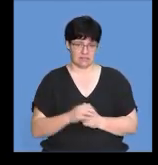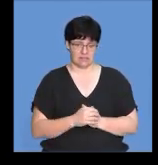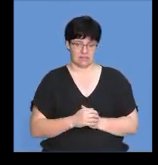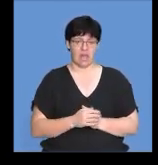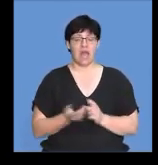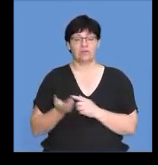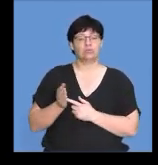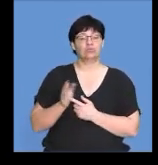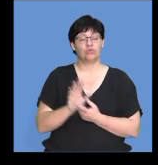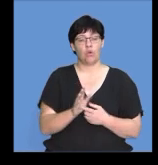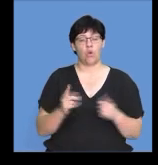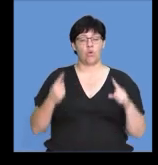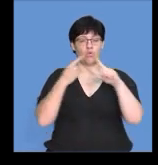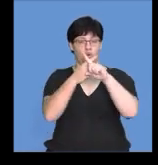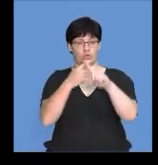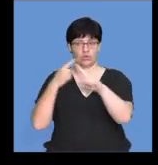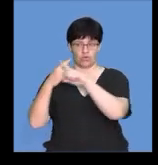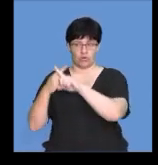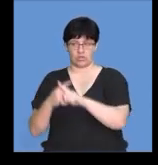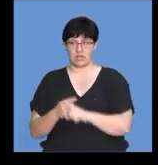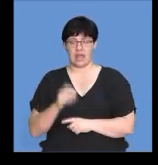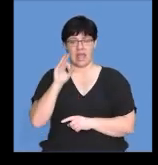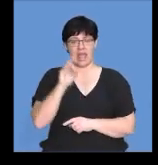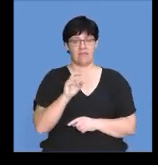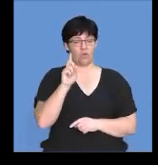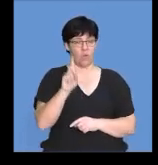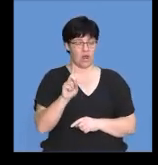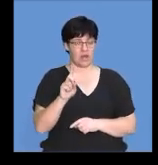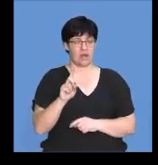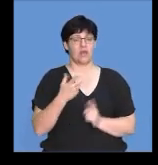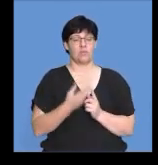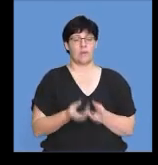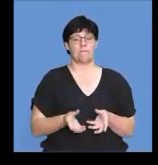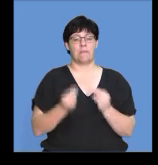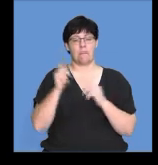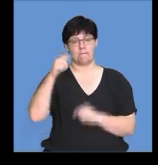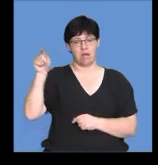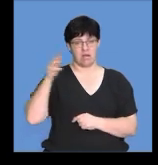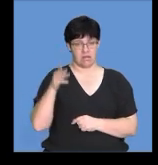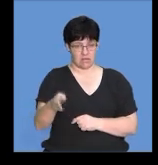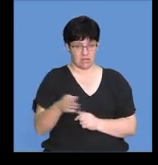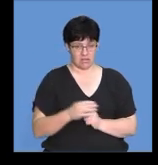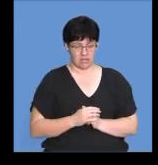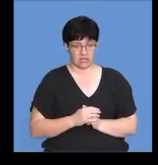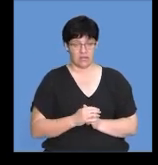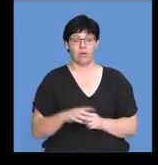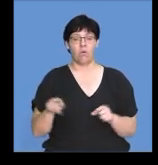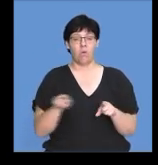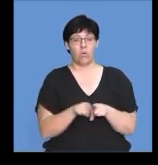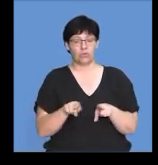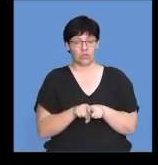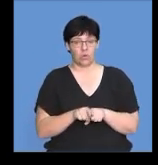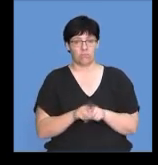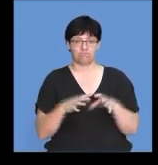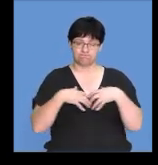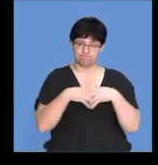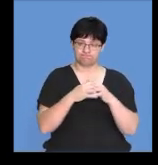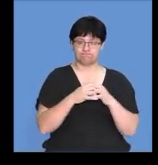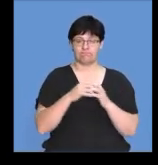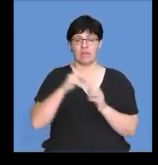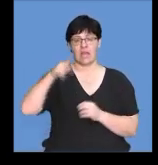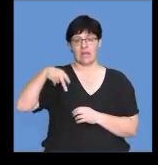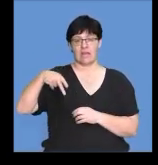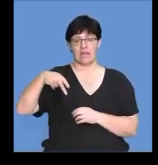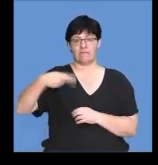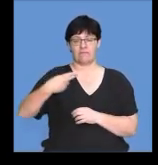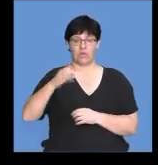for showing the cross, and in the F1 genotype you're going to get a mark there, as well as putting together the phenotype